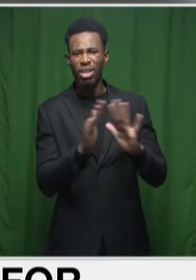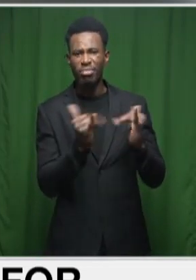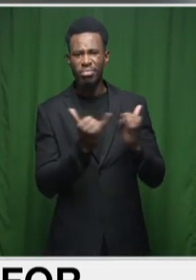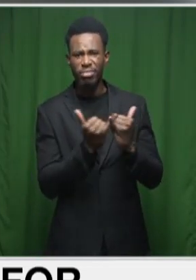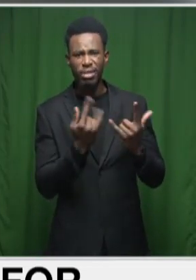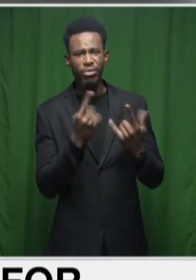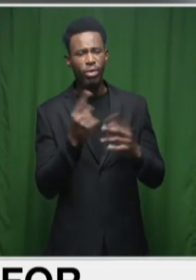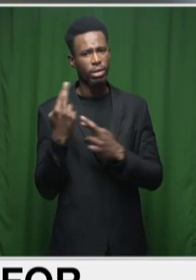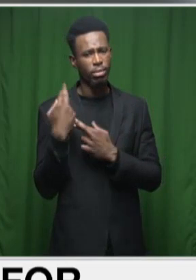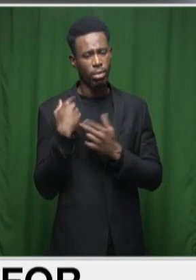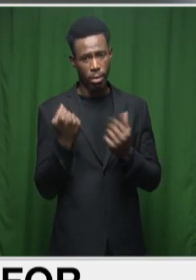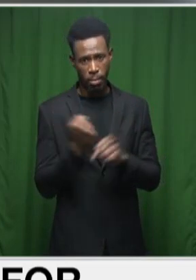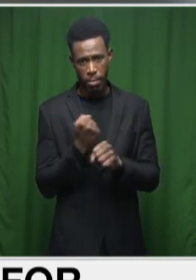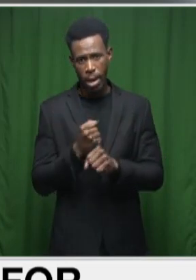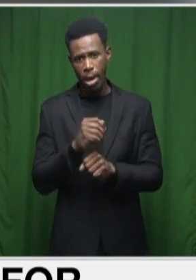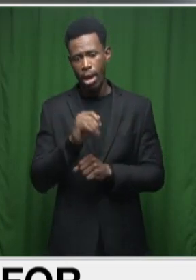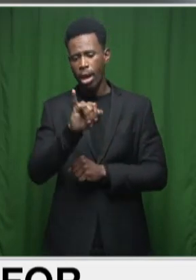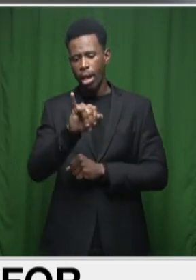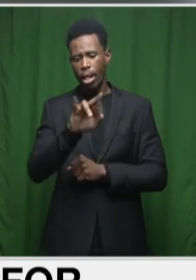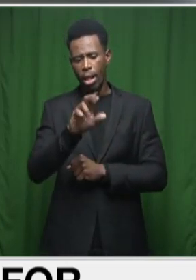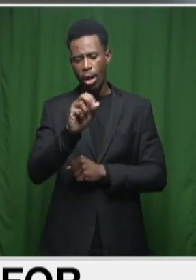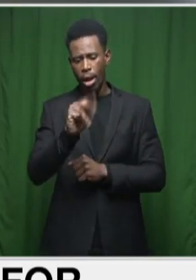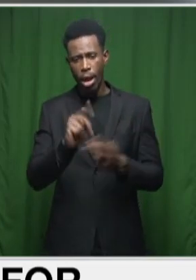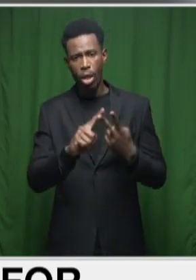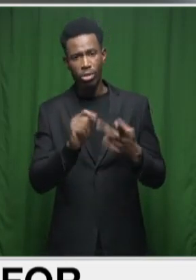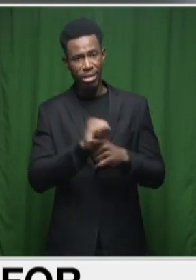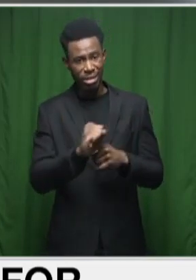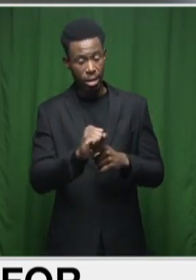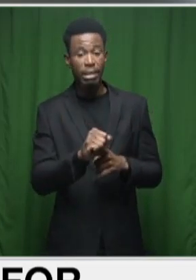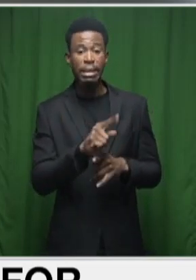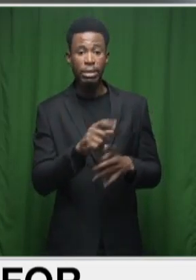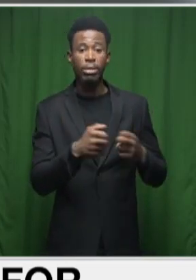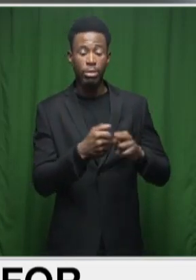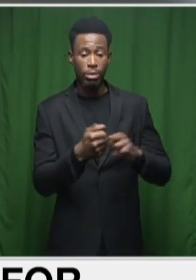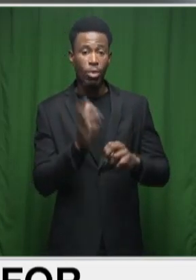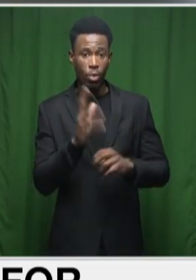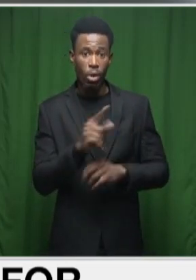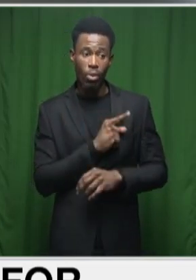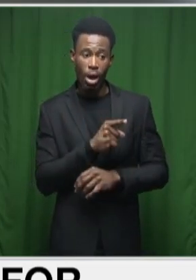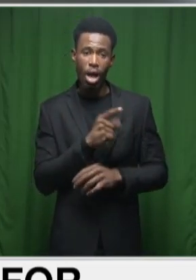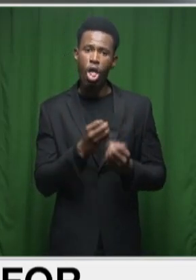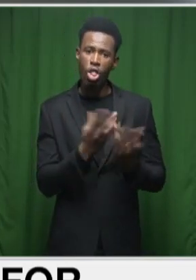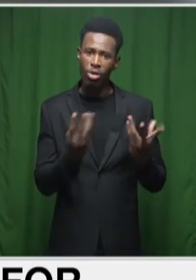that we export a lot of those products, especially now, since they've,